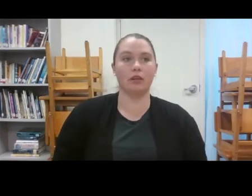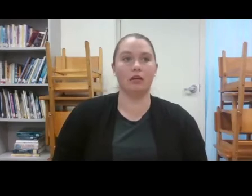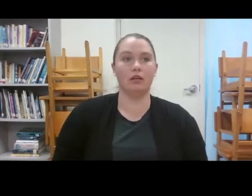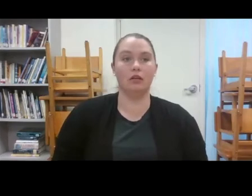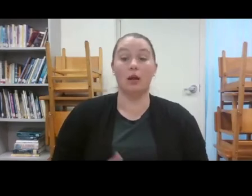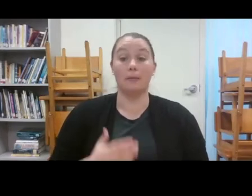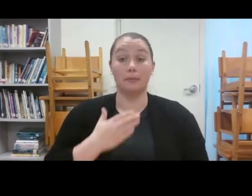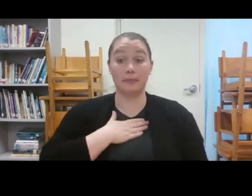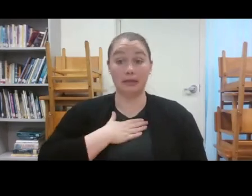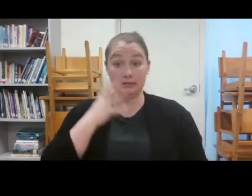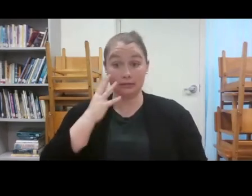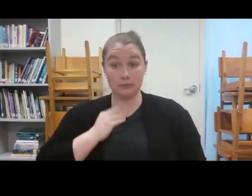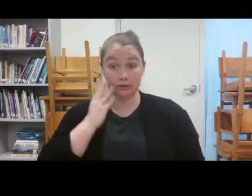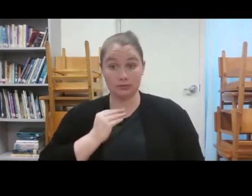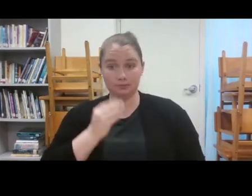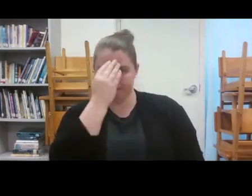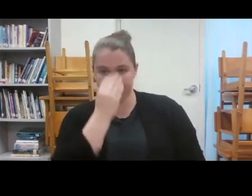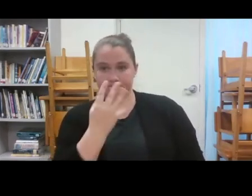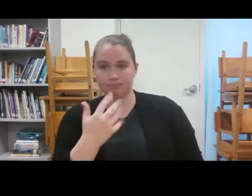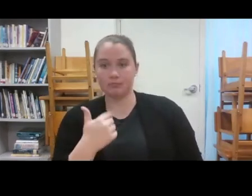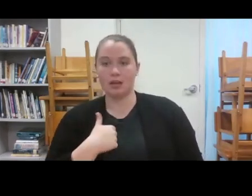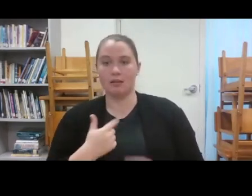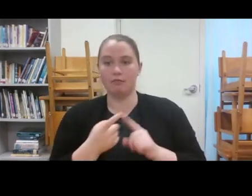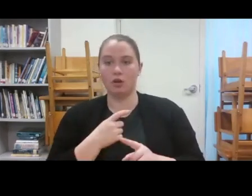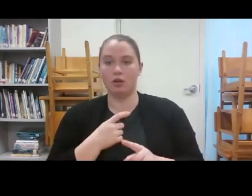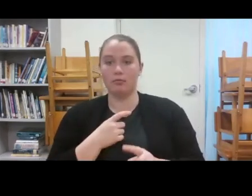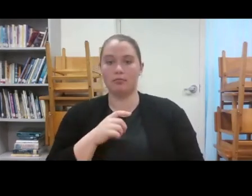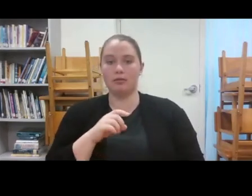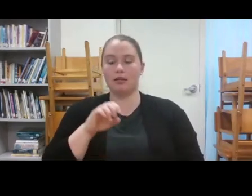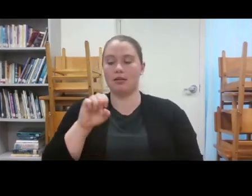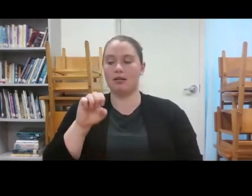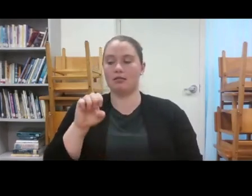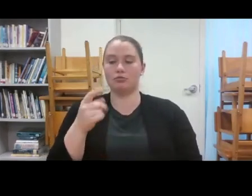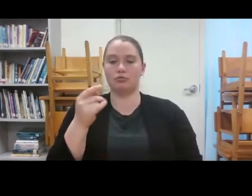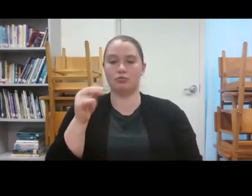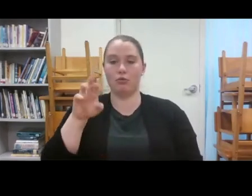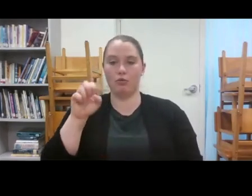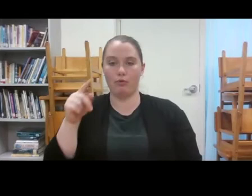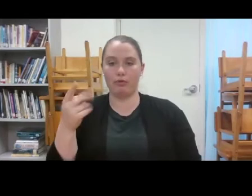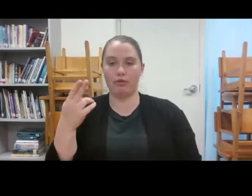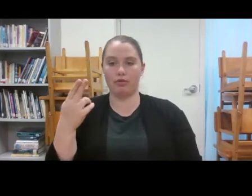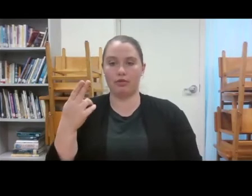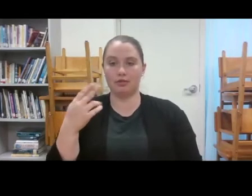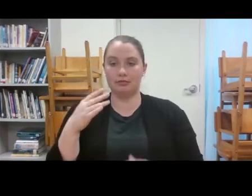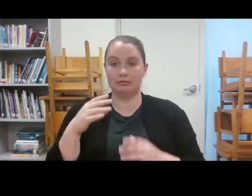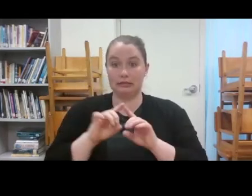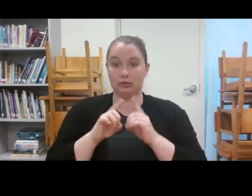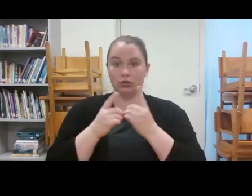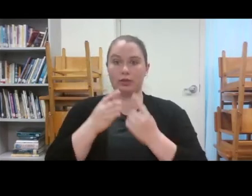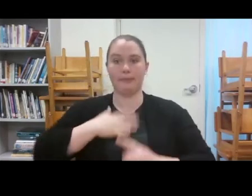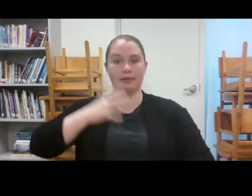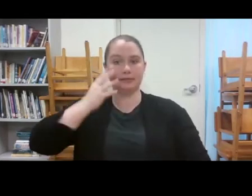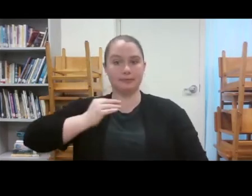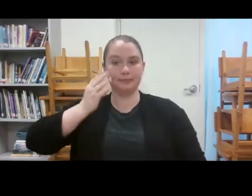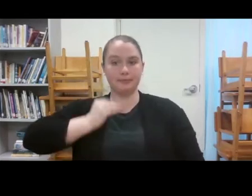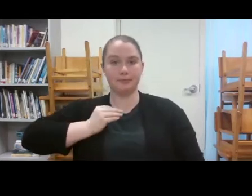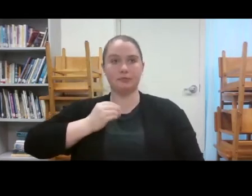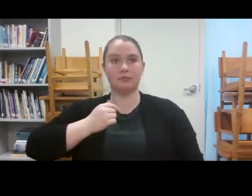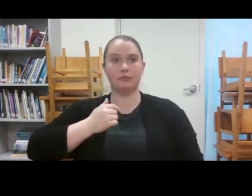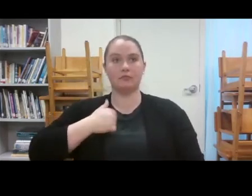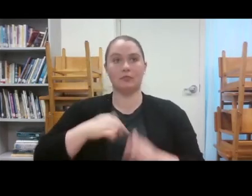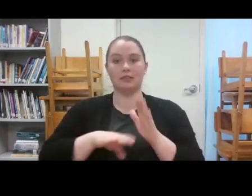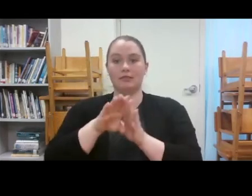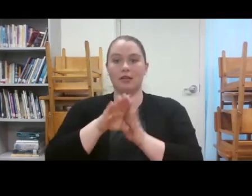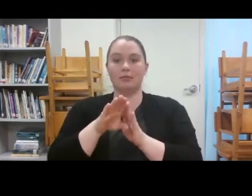know, again, I'm coming from fast growth district. Yeah. My experience has been to develop this kind of